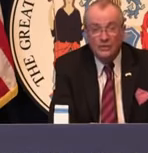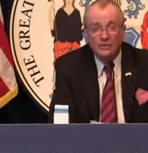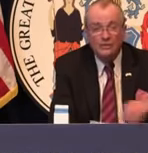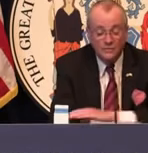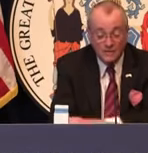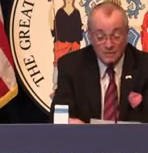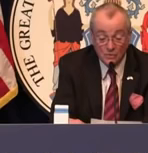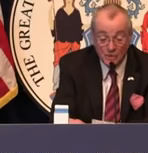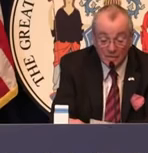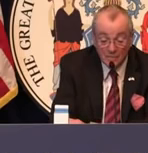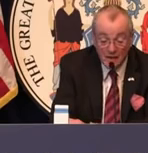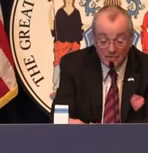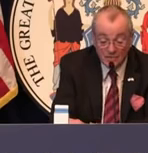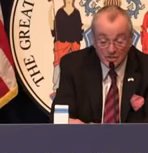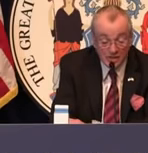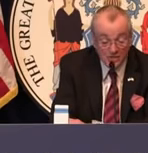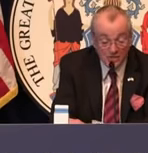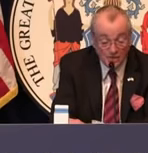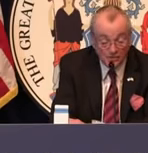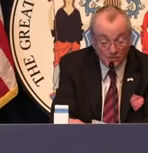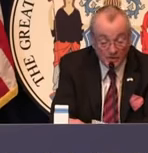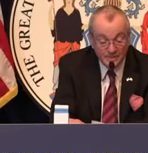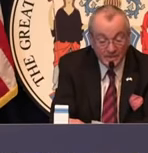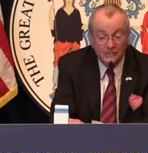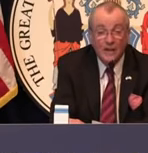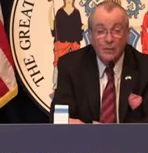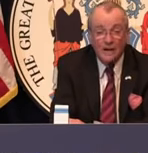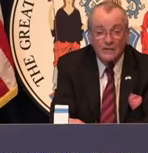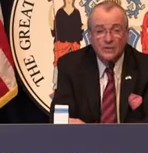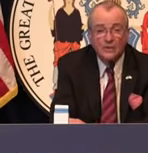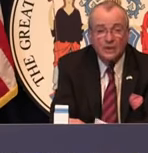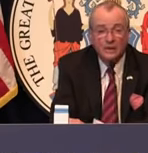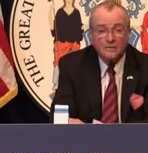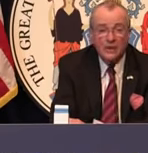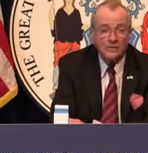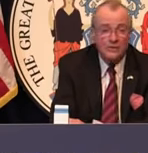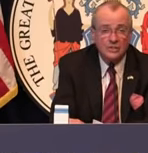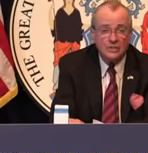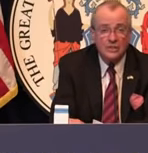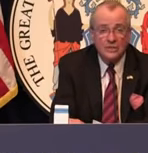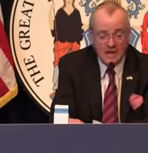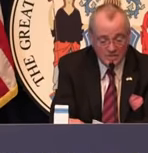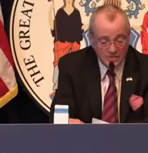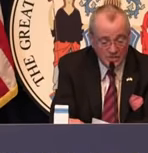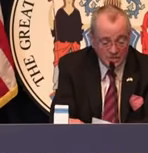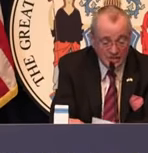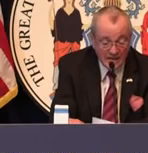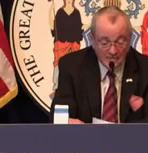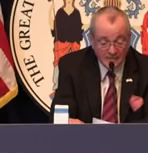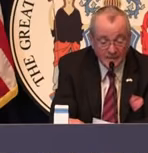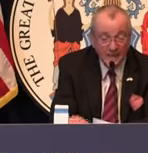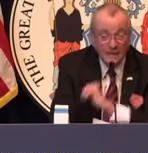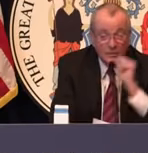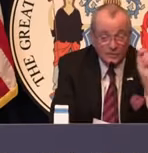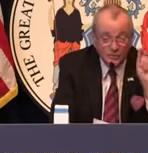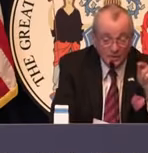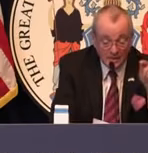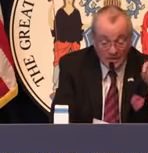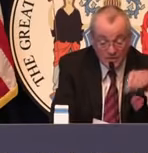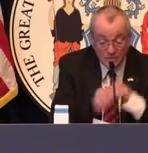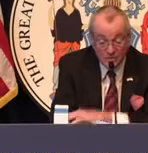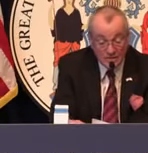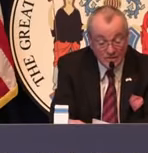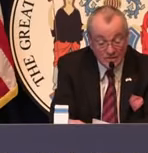additional 652 positive test results for an updated statewide total of 162,068. Here are the